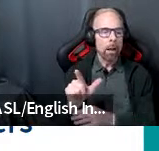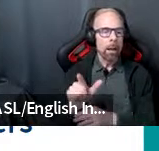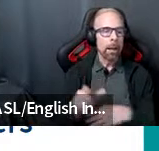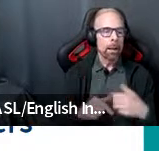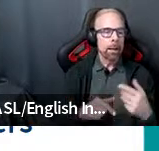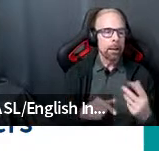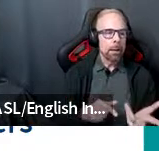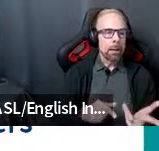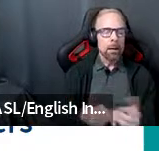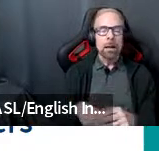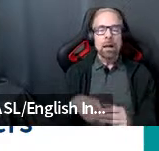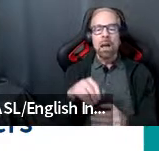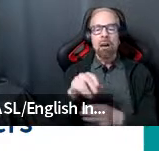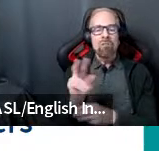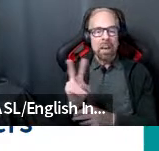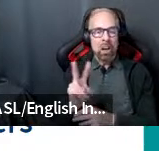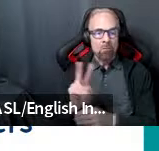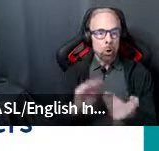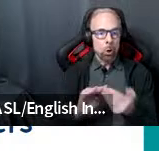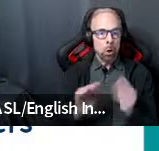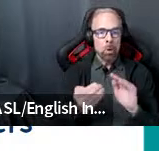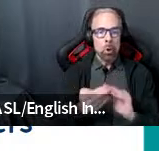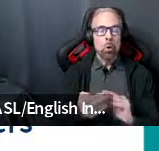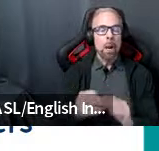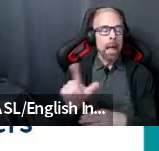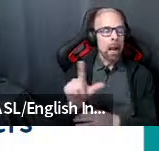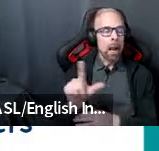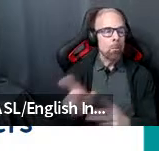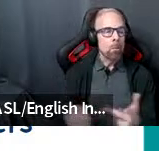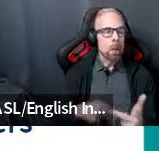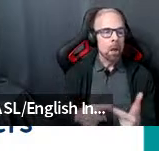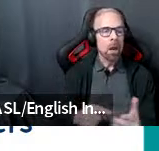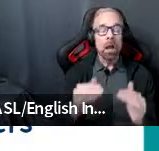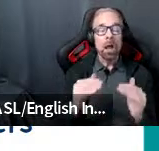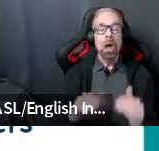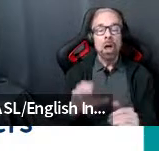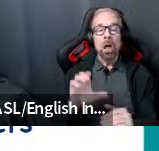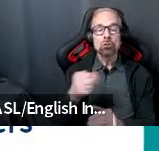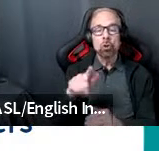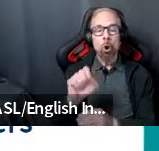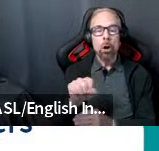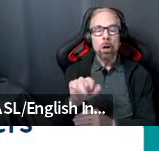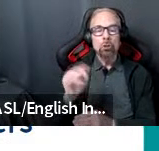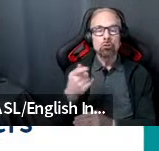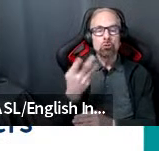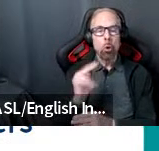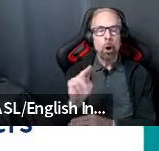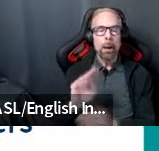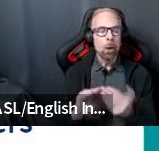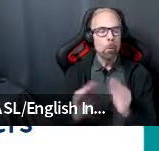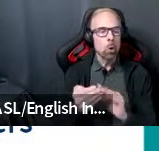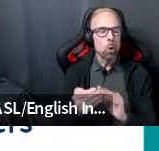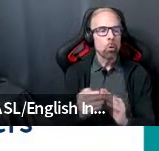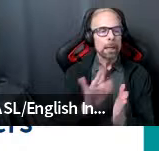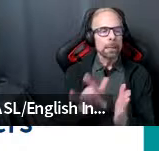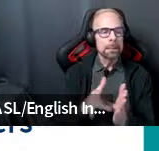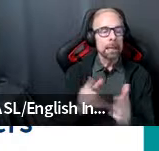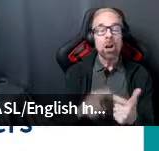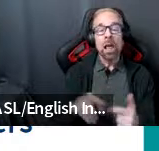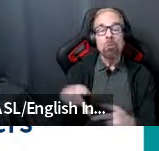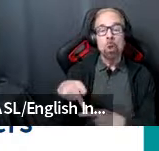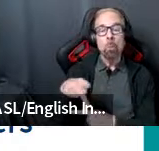Community Library, the Charles Jordan Community Center, and the Portland Building. Thank you, City of Portland.